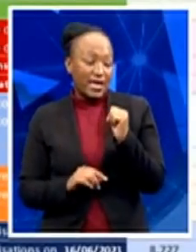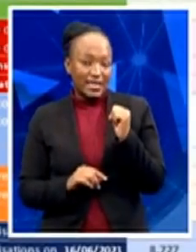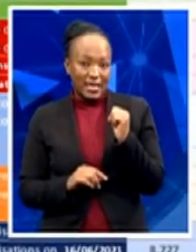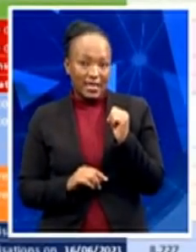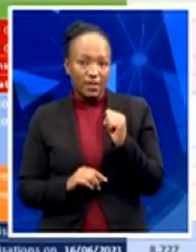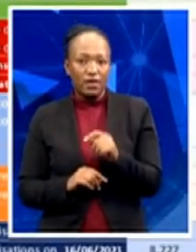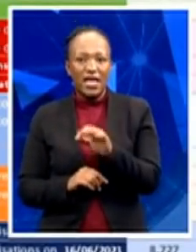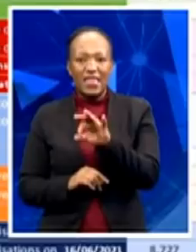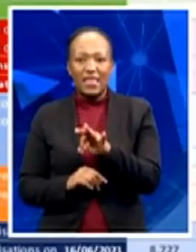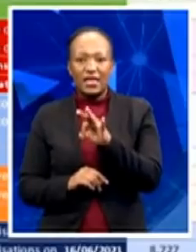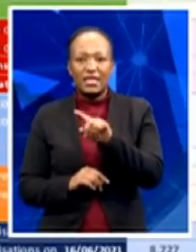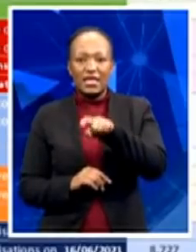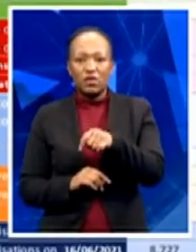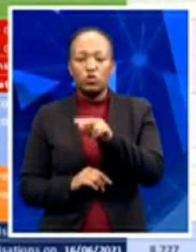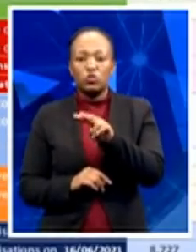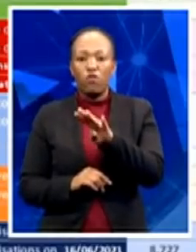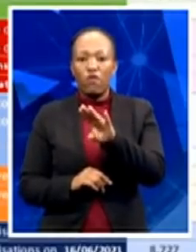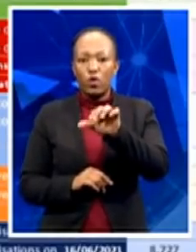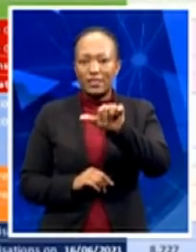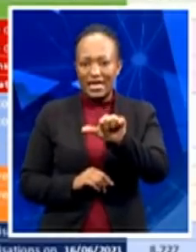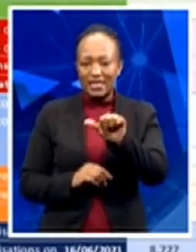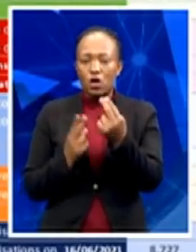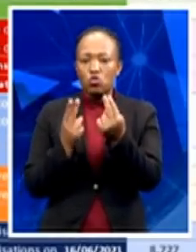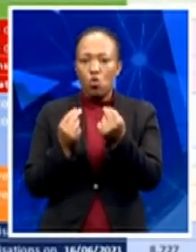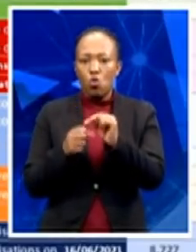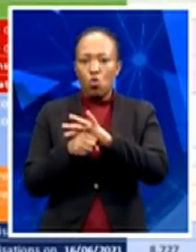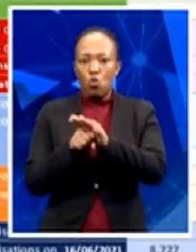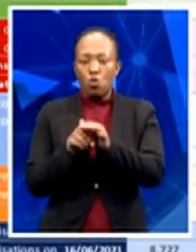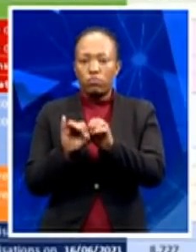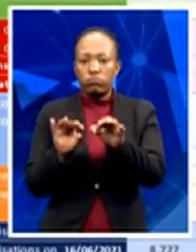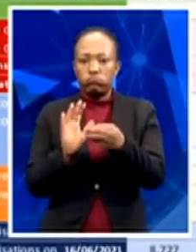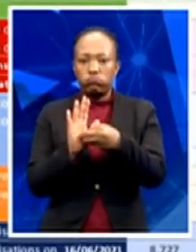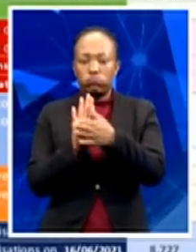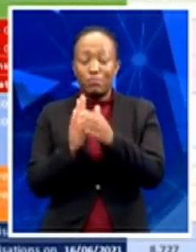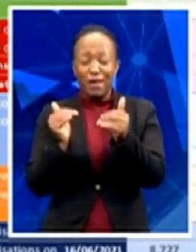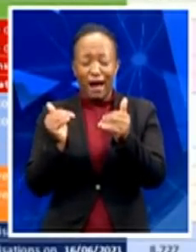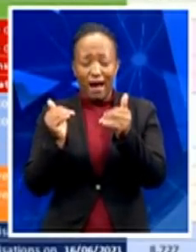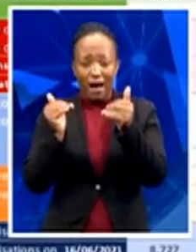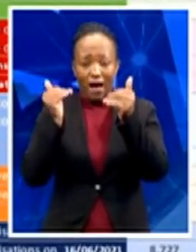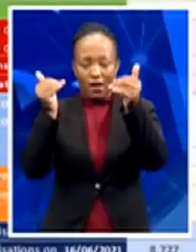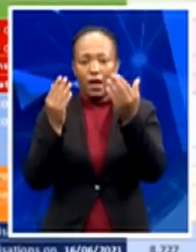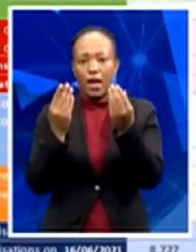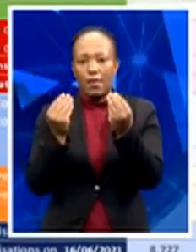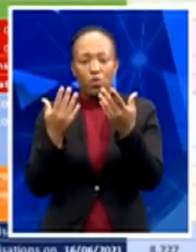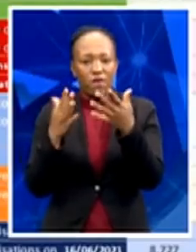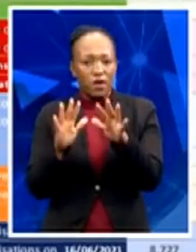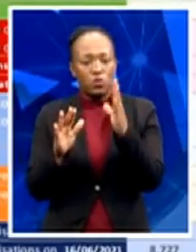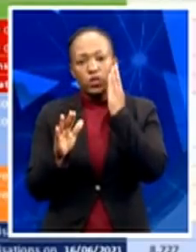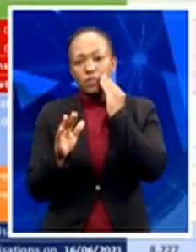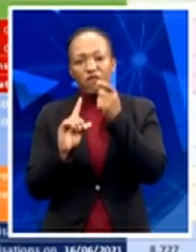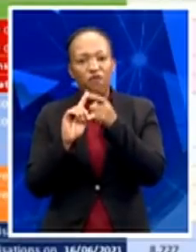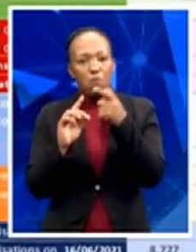13,246 new cases, which is the highest number that we have experienced since the beginning of